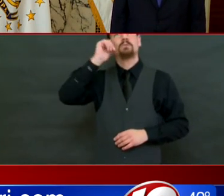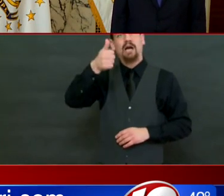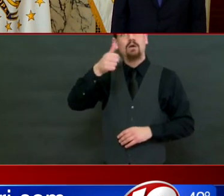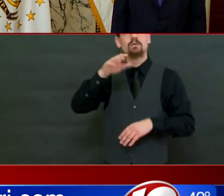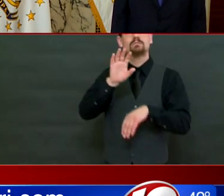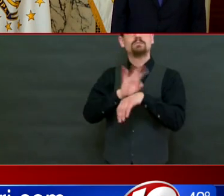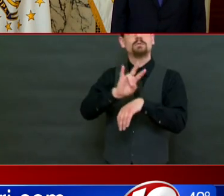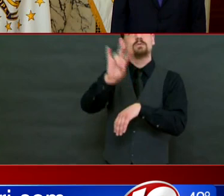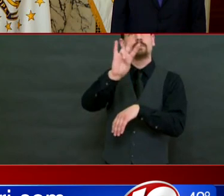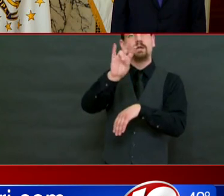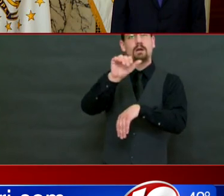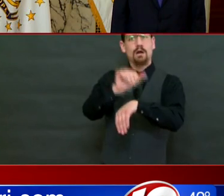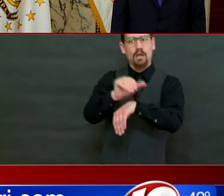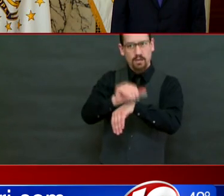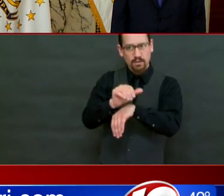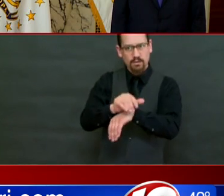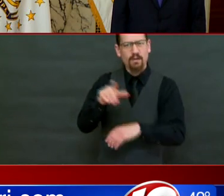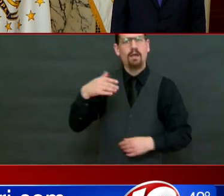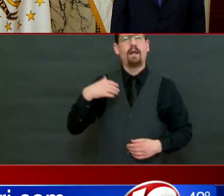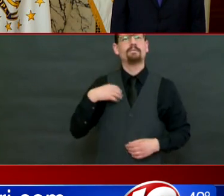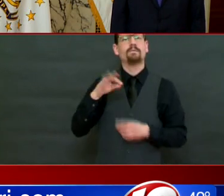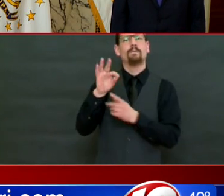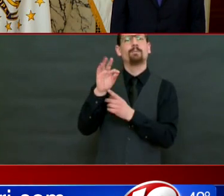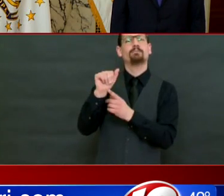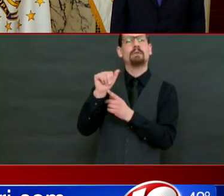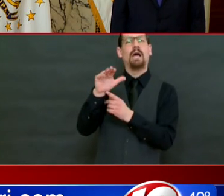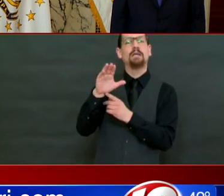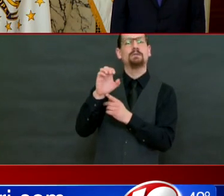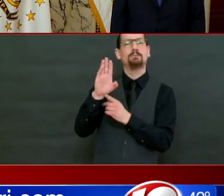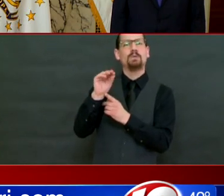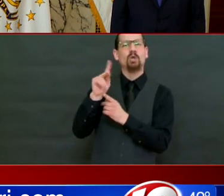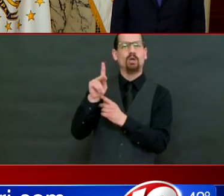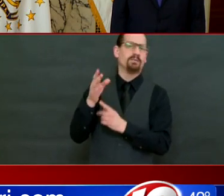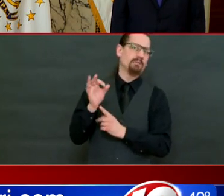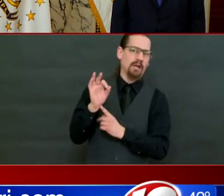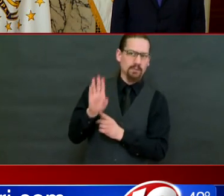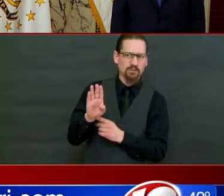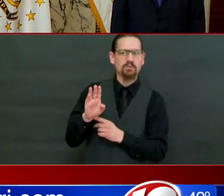you. And of course, the commissioner is going to be able to answer any of your questions as it